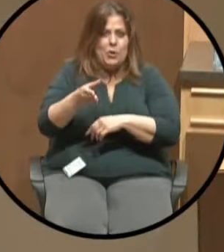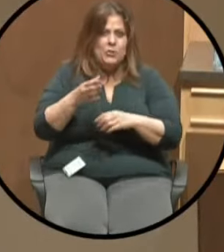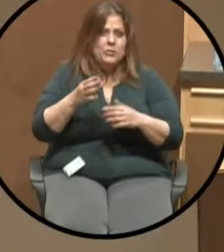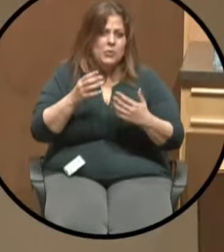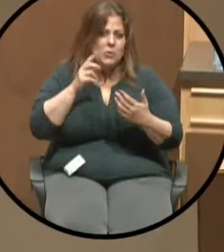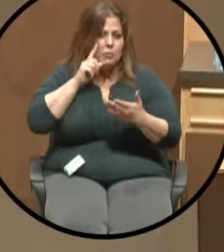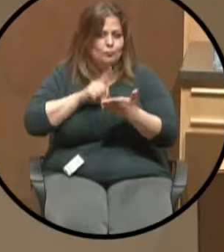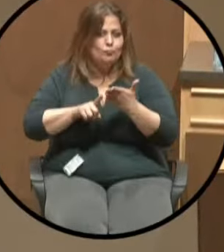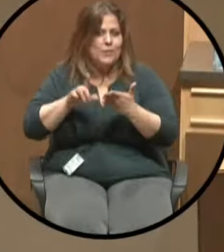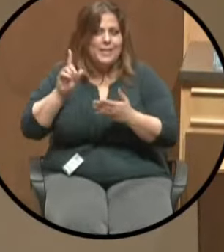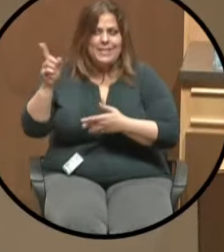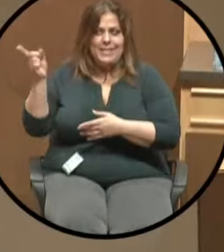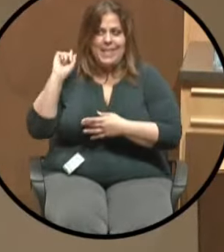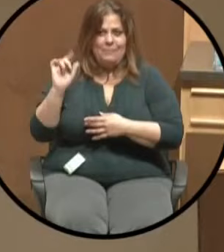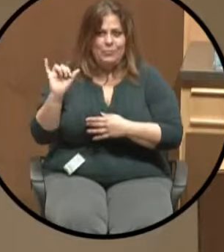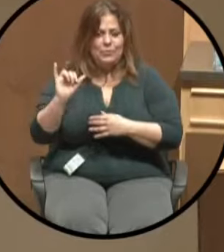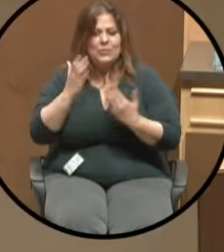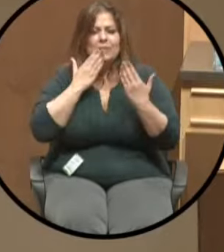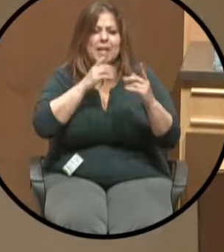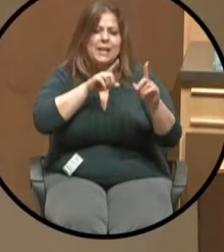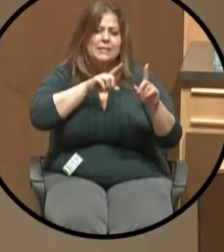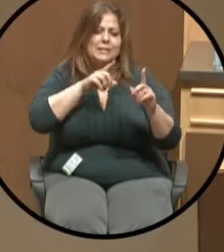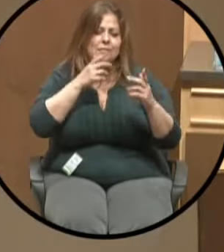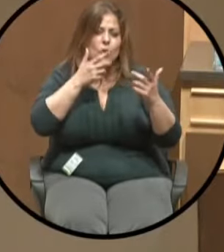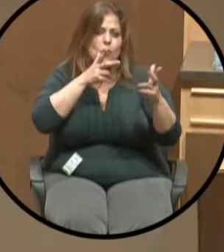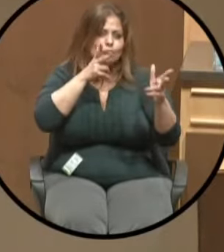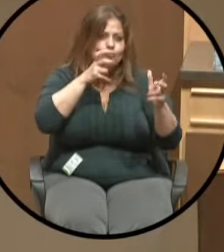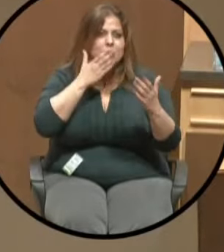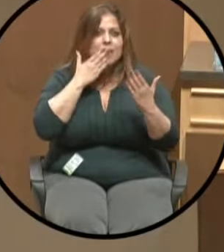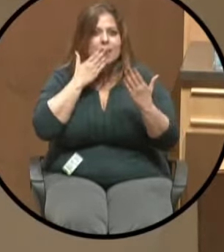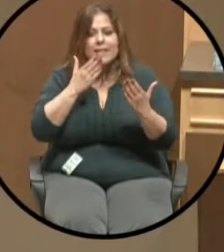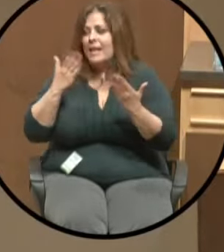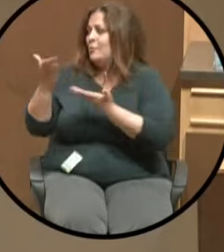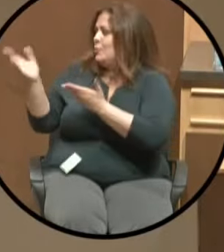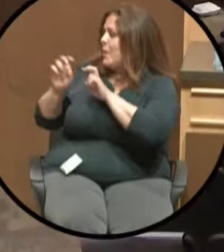for listening, and thanks once again to our panel.